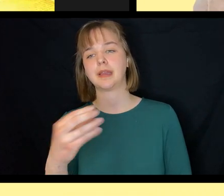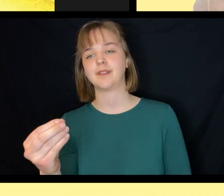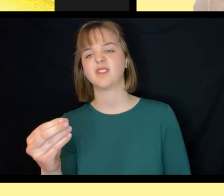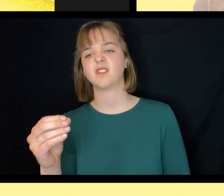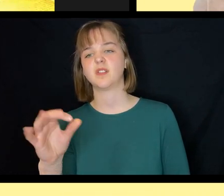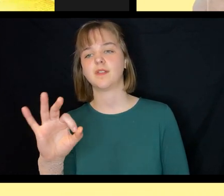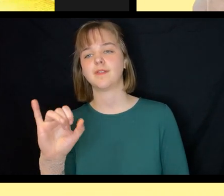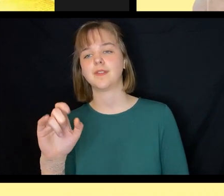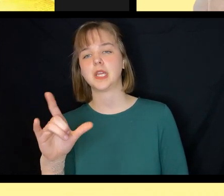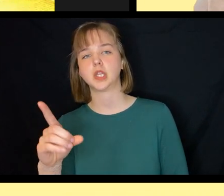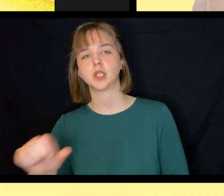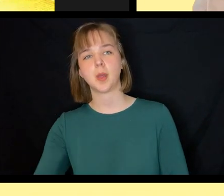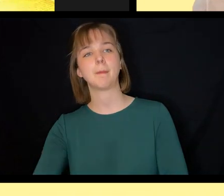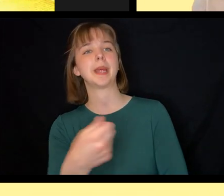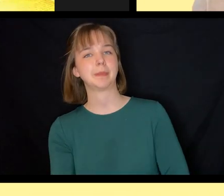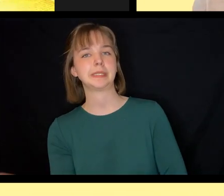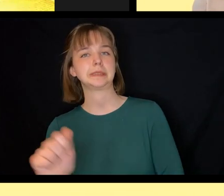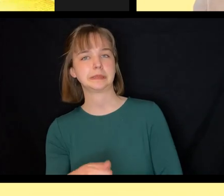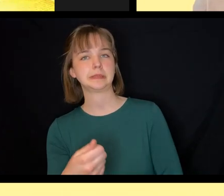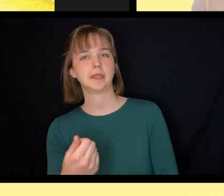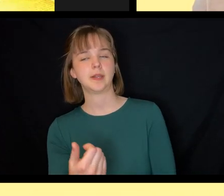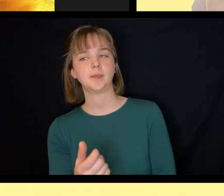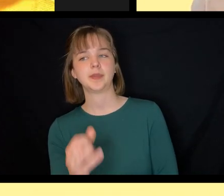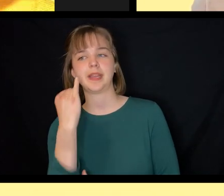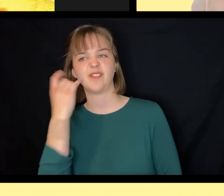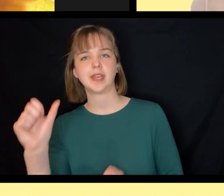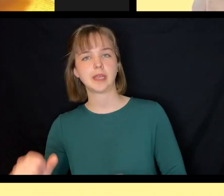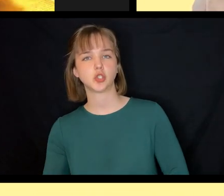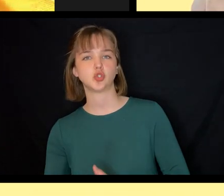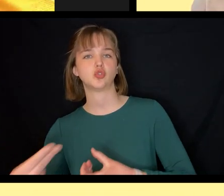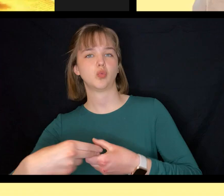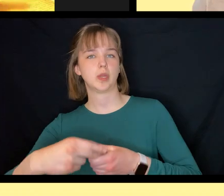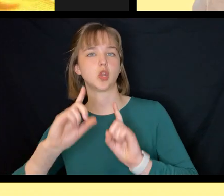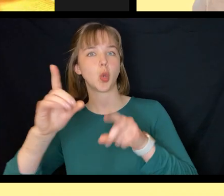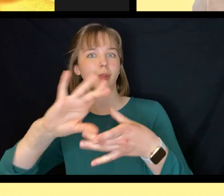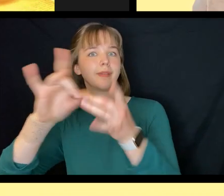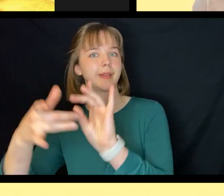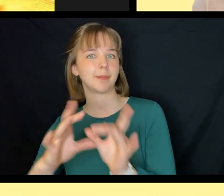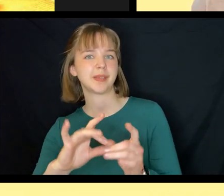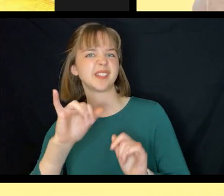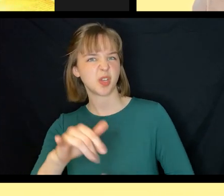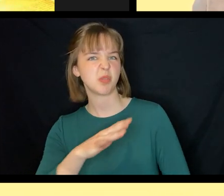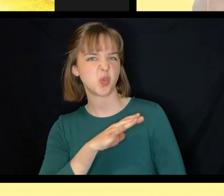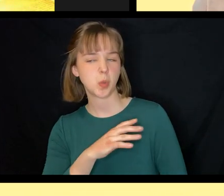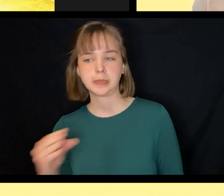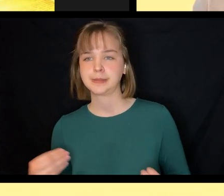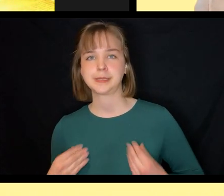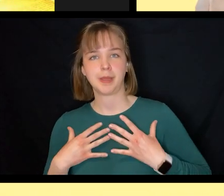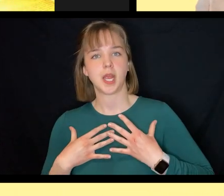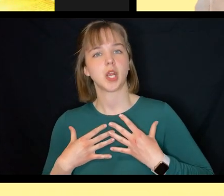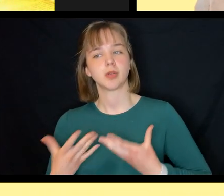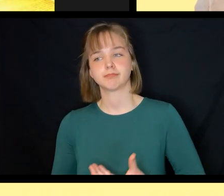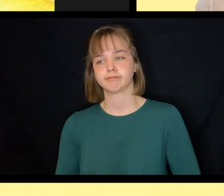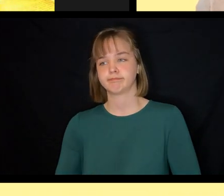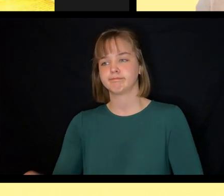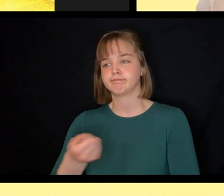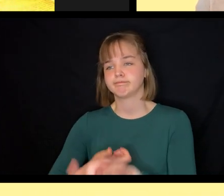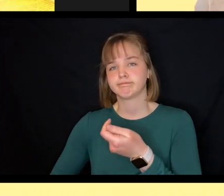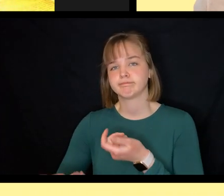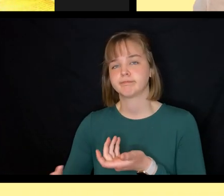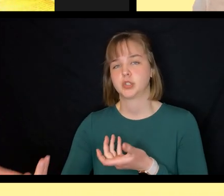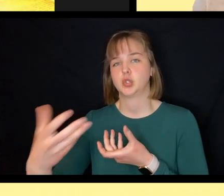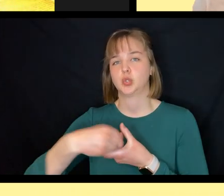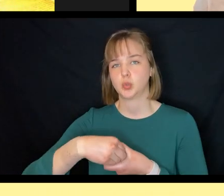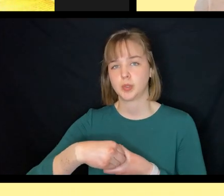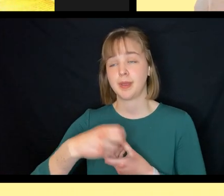some like badminton or like some sports that little people can do. But if there was like soccer, basketball,